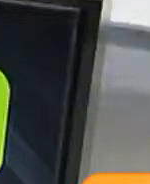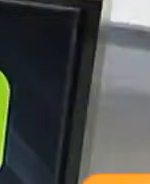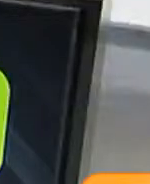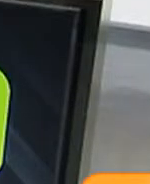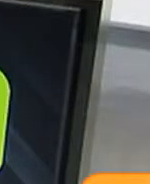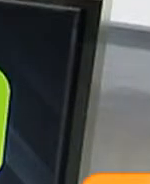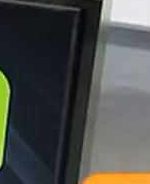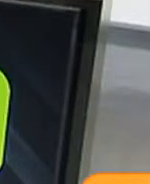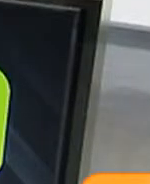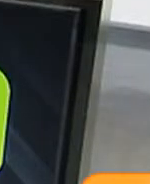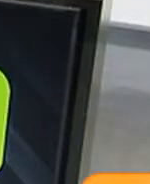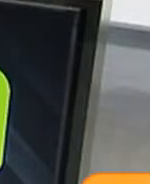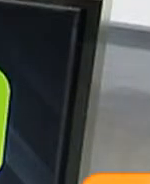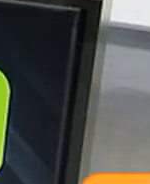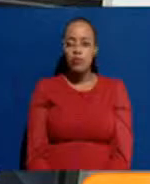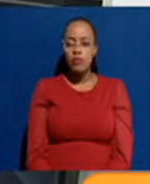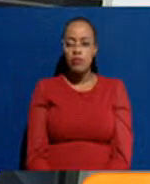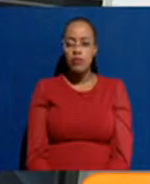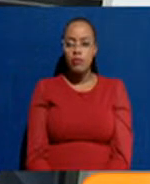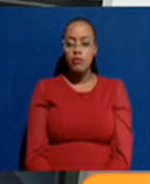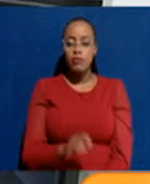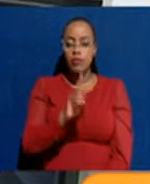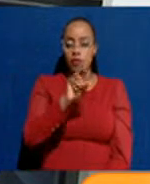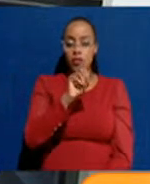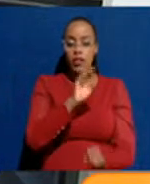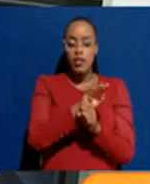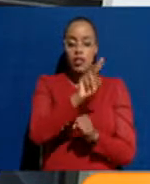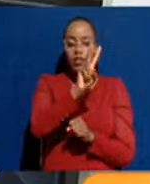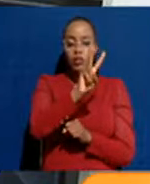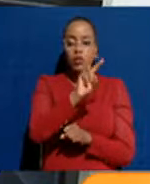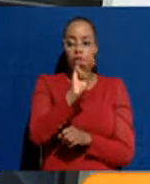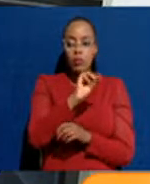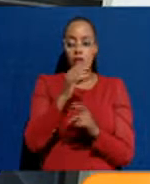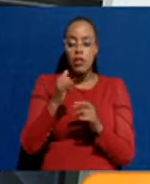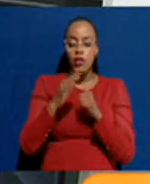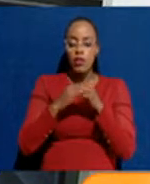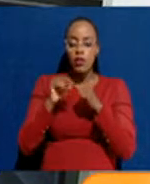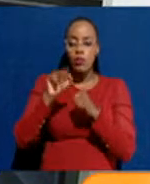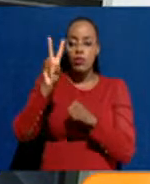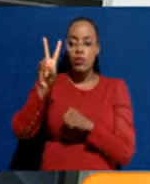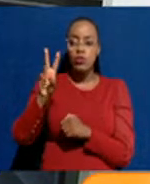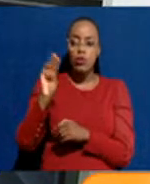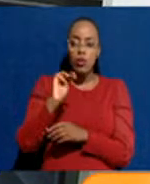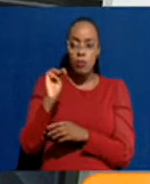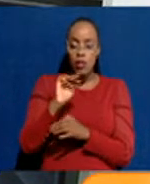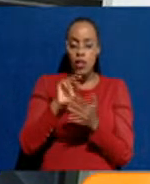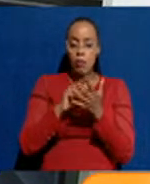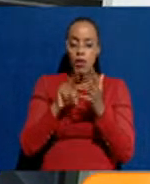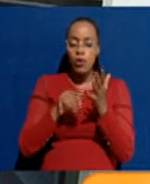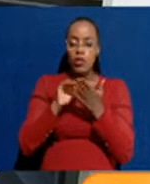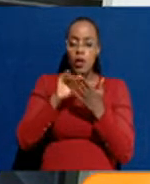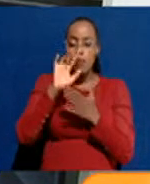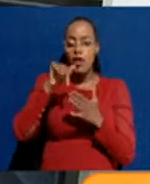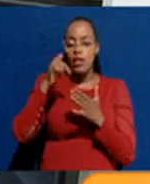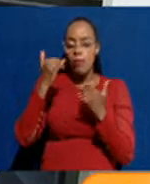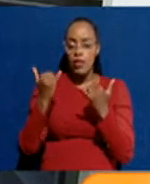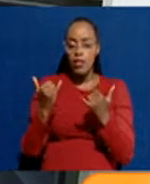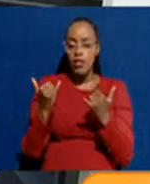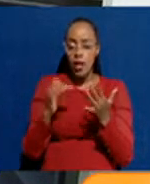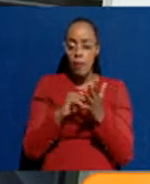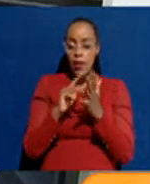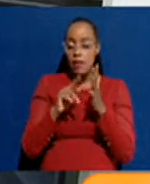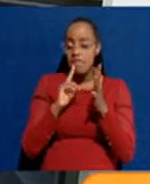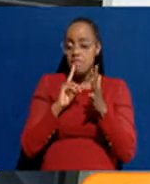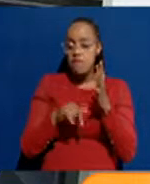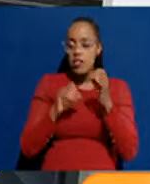with, you're saying that in 2013 you had 2 million consumers. Now you have 9.2 million, meaning there's more demand now. Yes. And you're saying